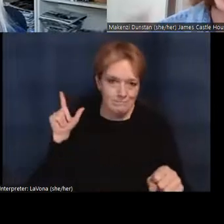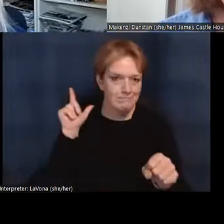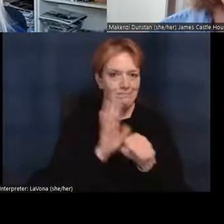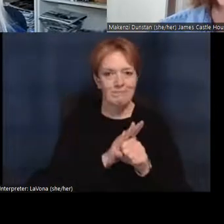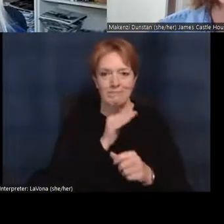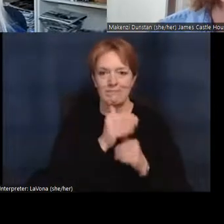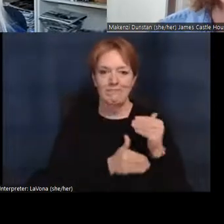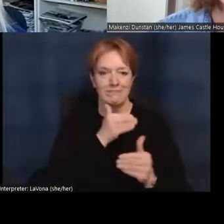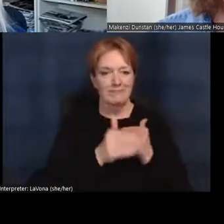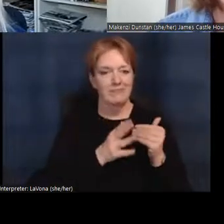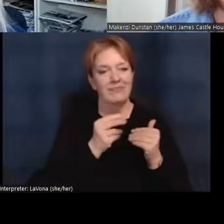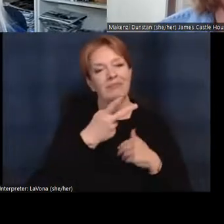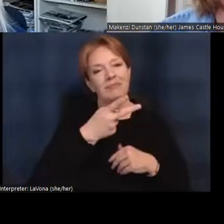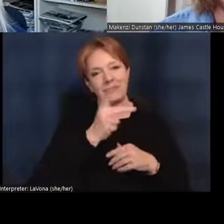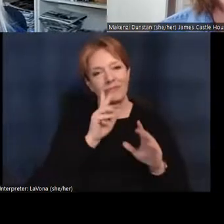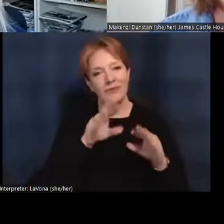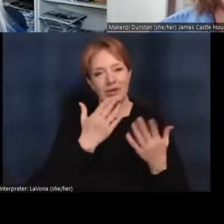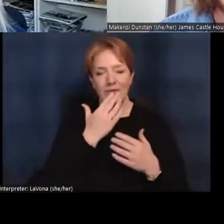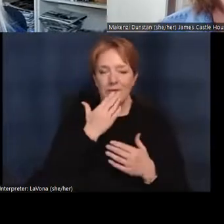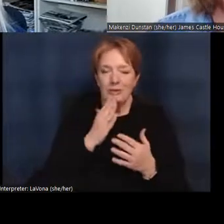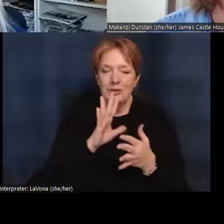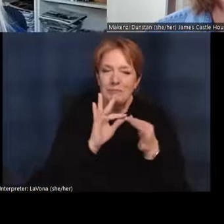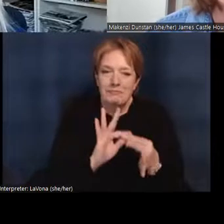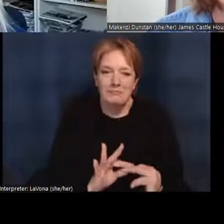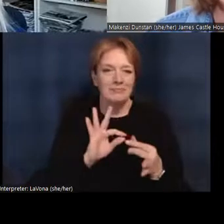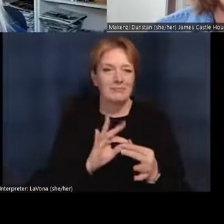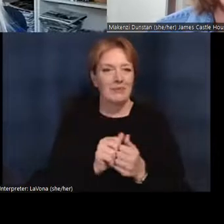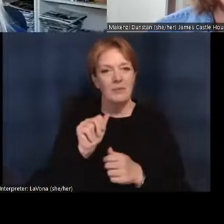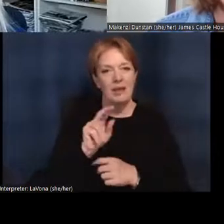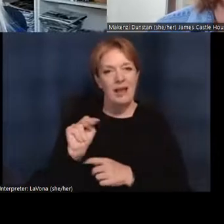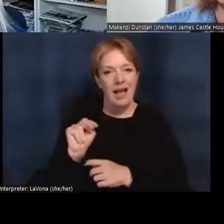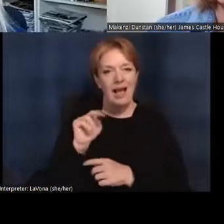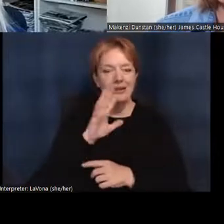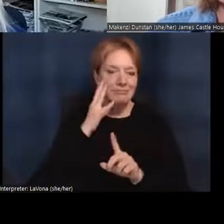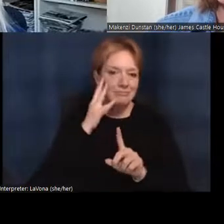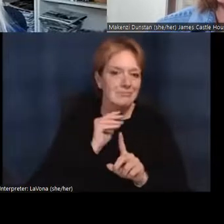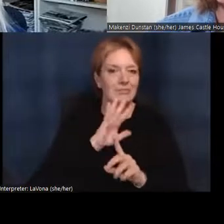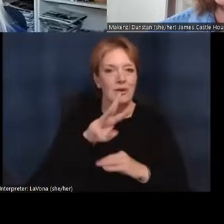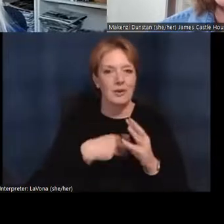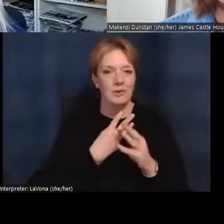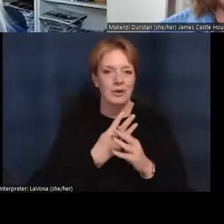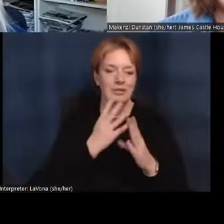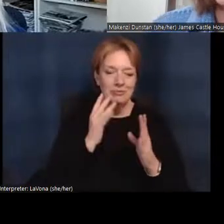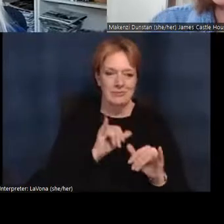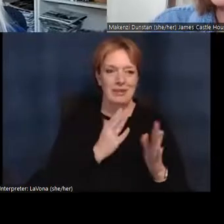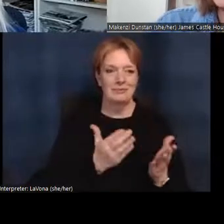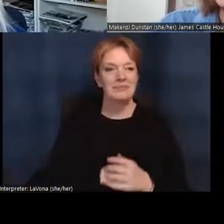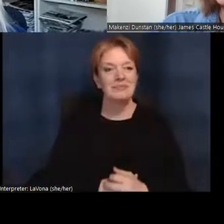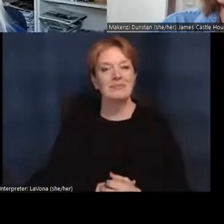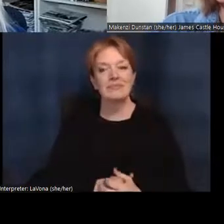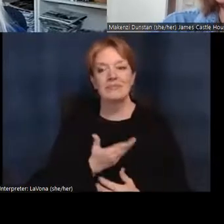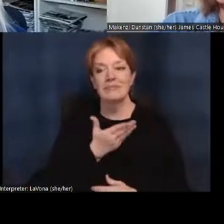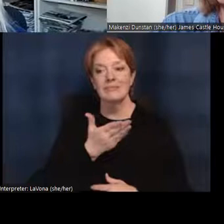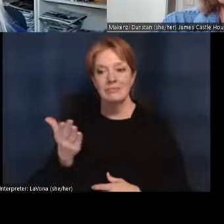for offering this really intimate view into her world, into her practice. So for those of you